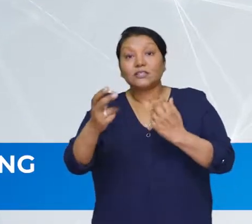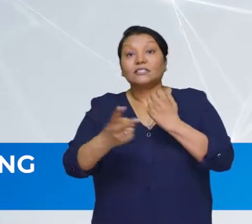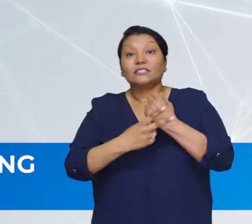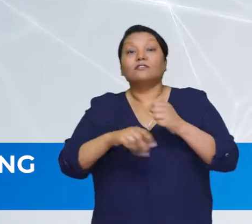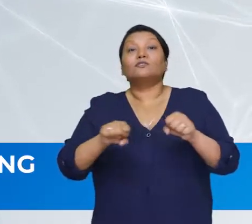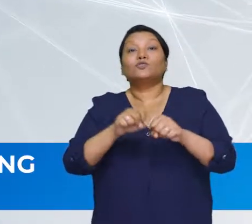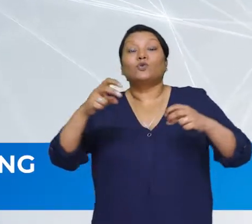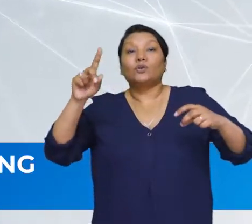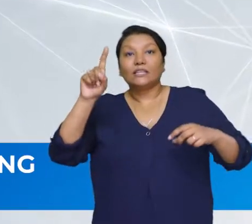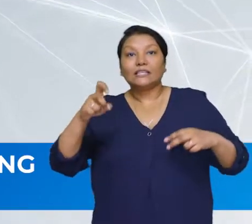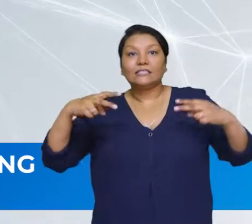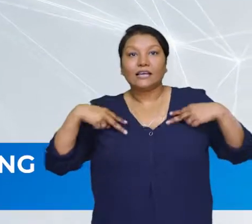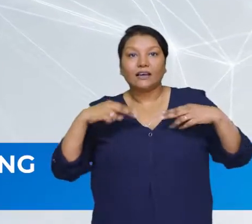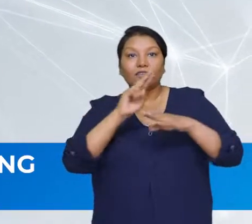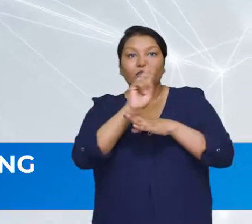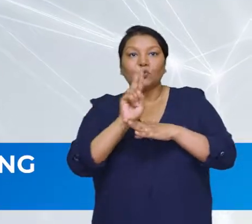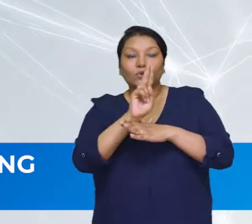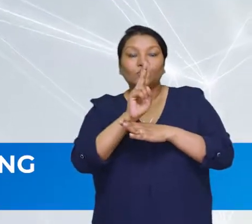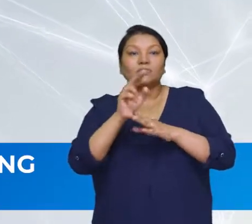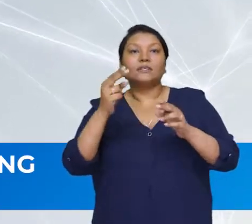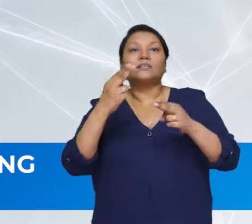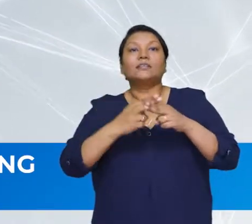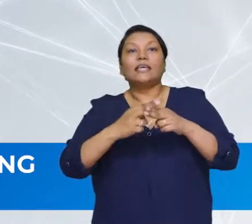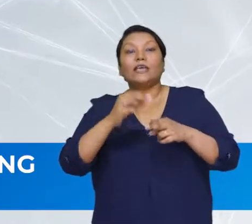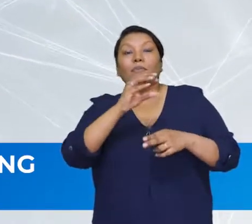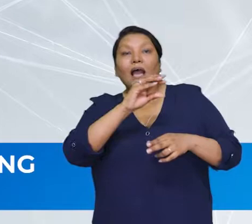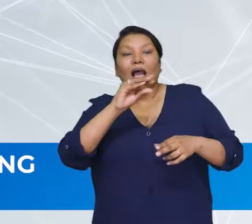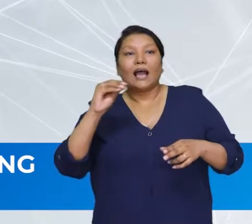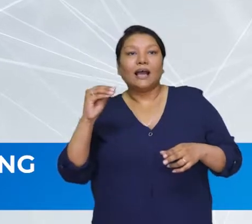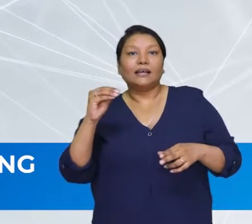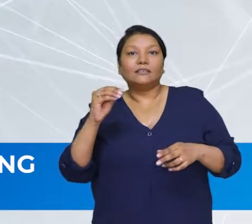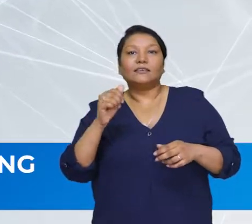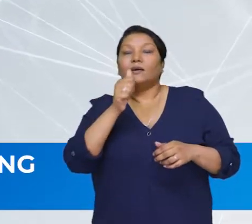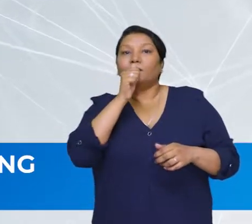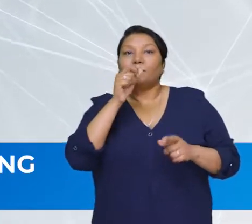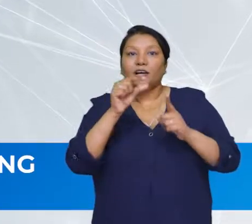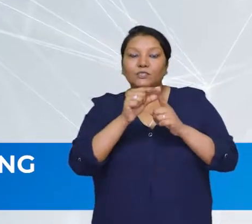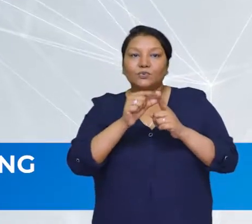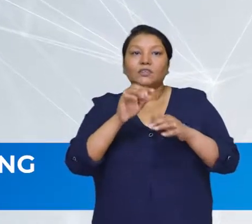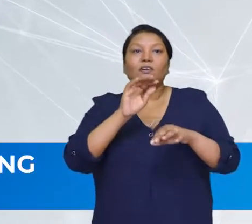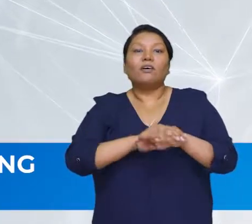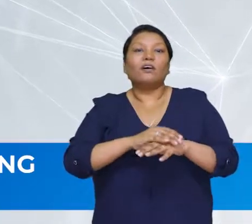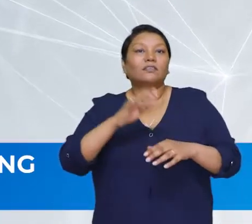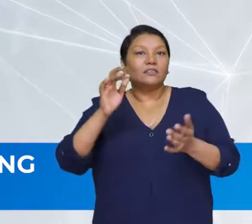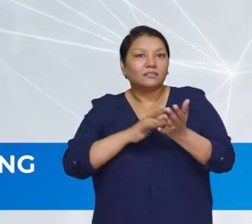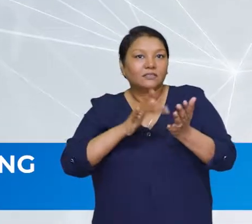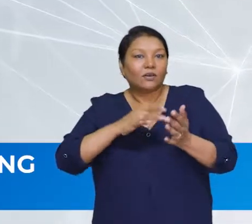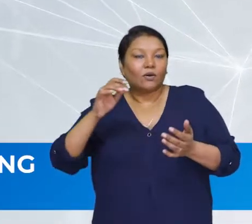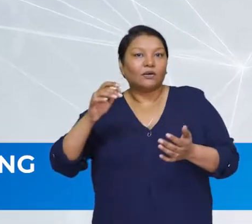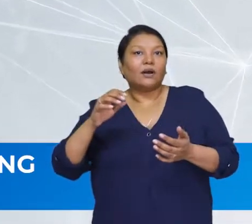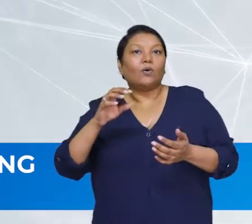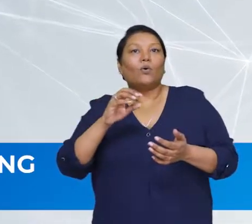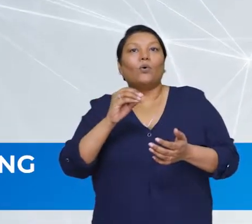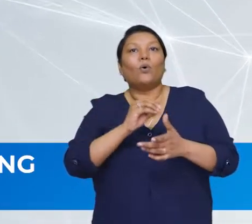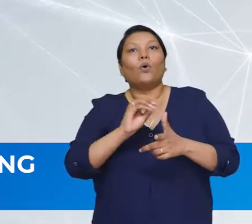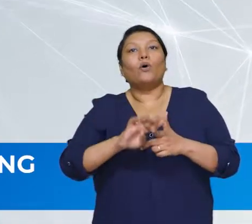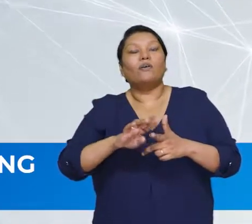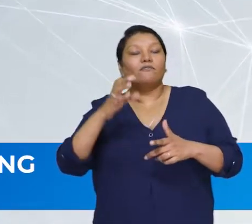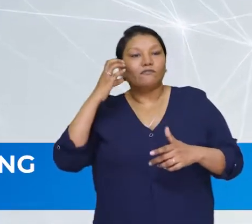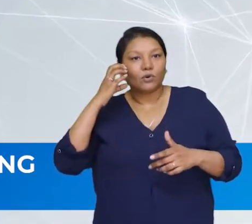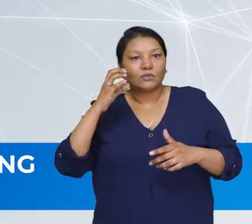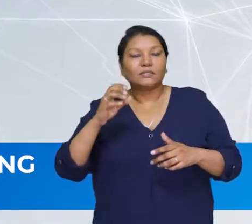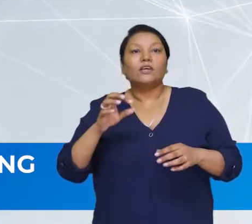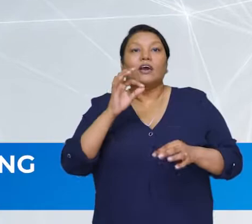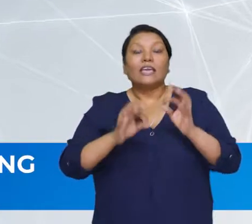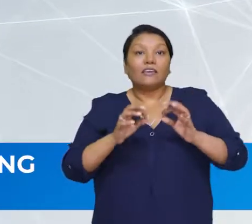you should have a username or password set up on your device. Now, in the event that your device is stolen, you would want to have as much